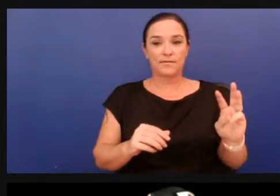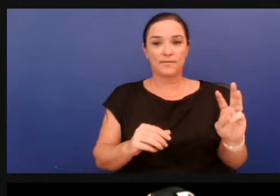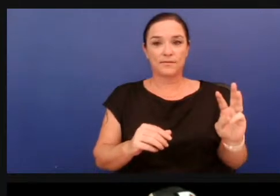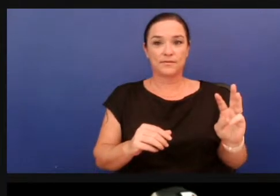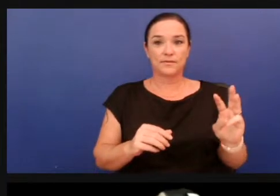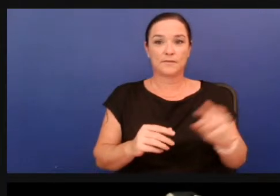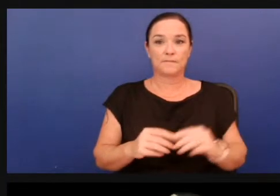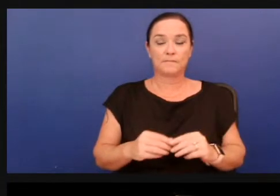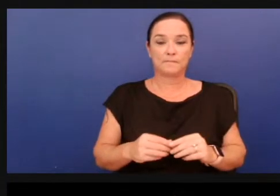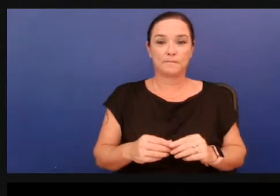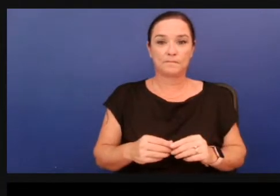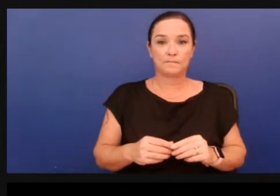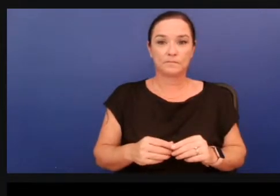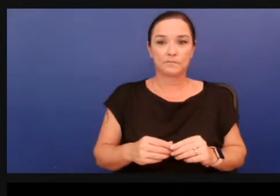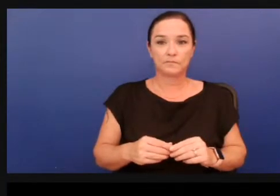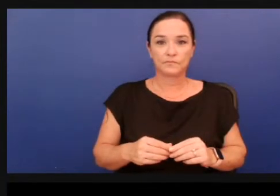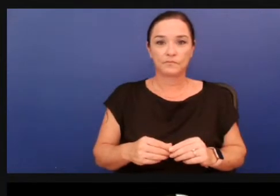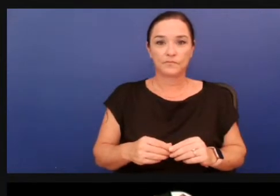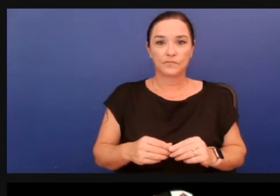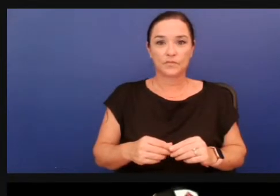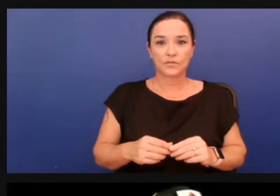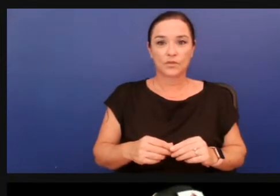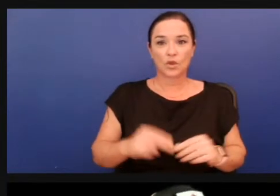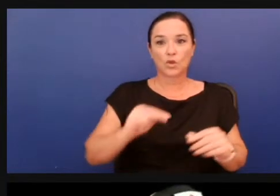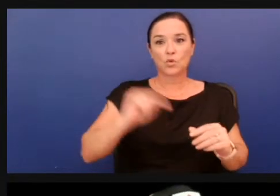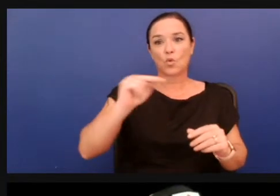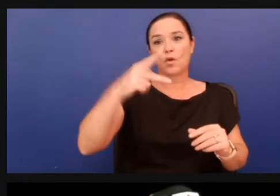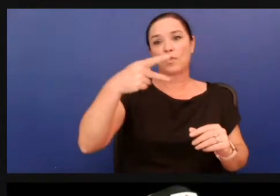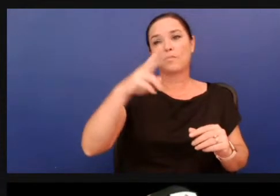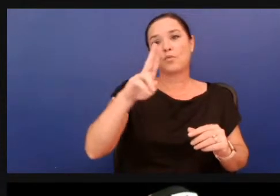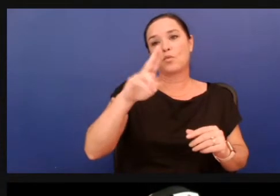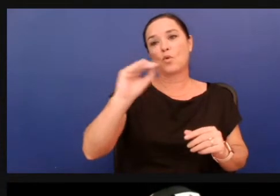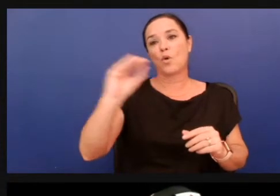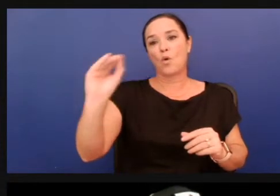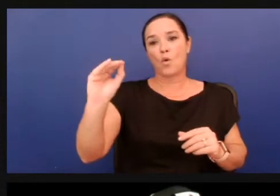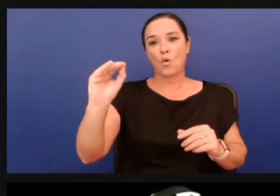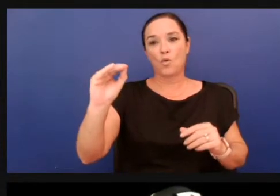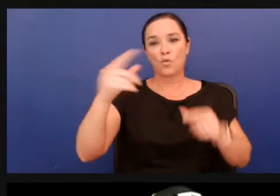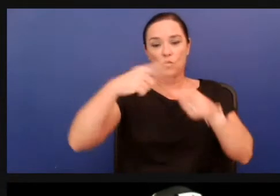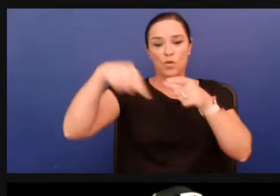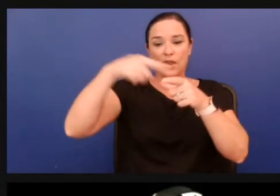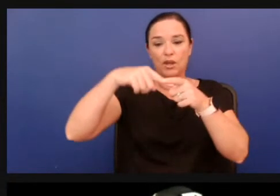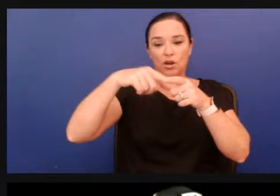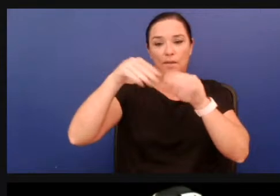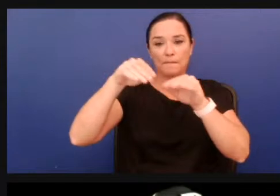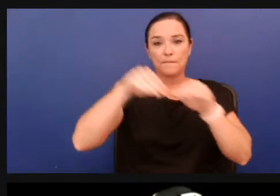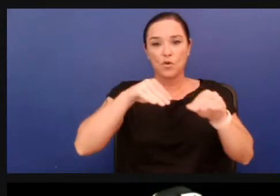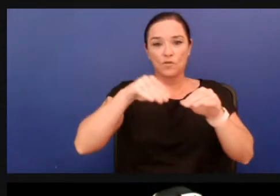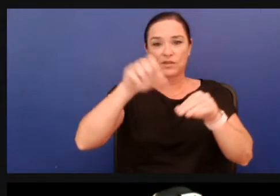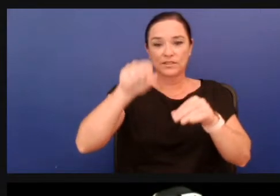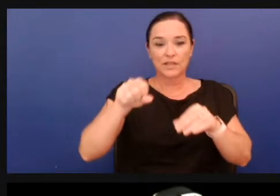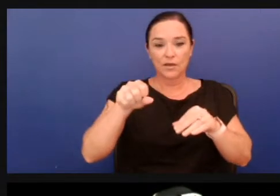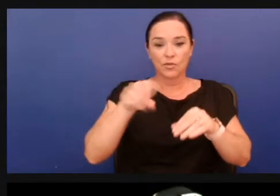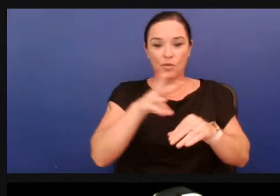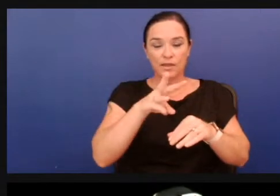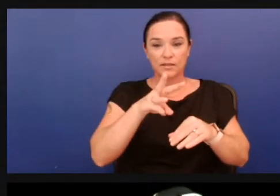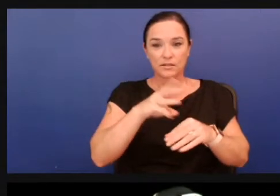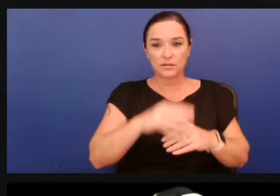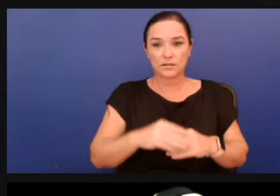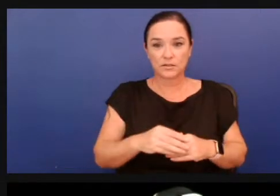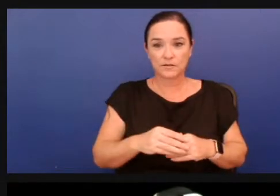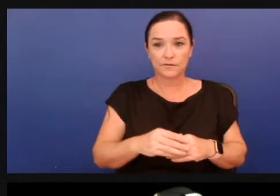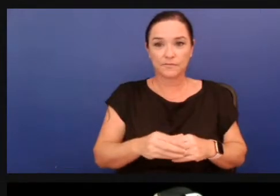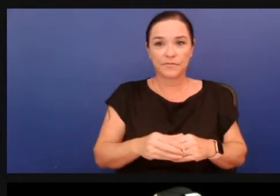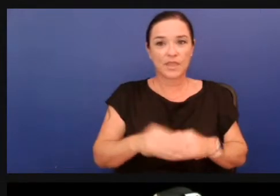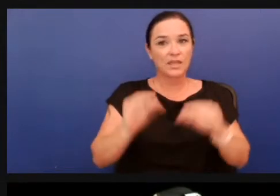deflated. North Pu'o'o Crater, sagged back to the west. Still dropping, nothing pushing it upwards there,